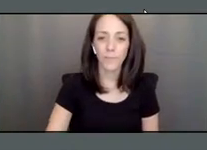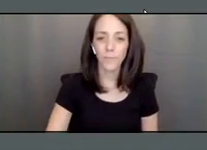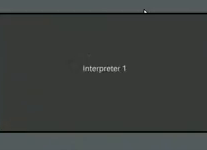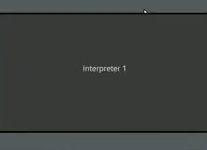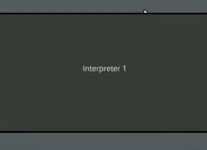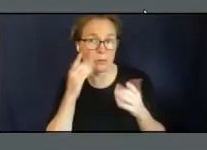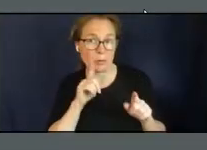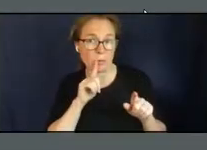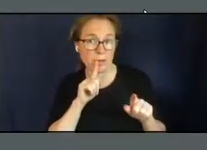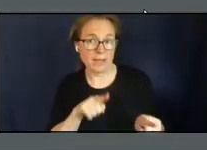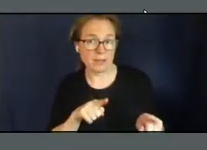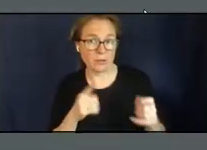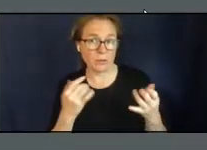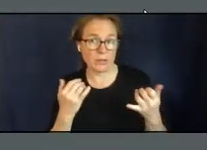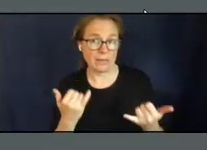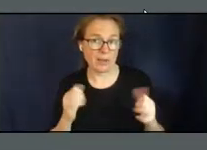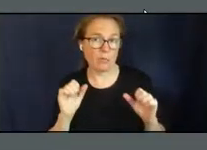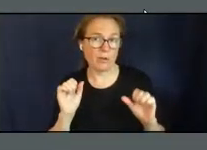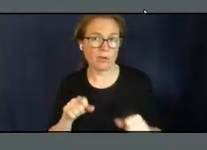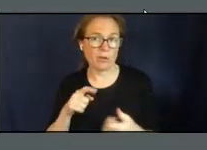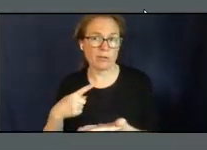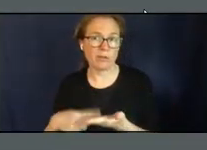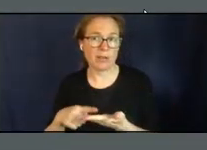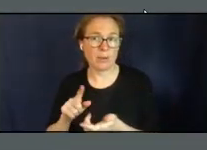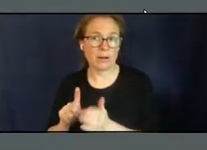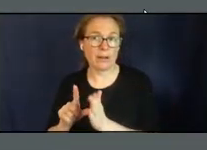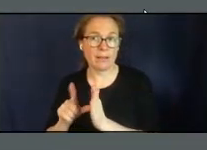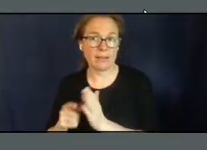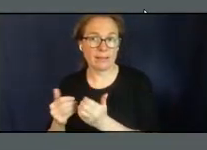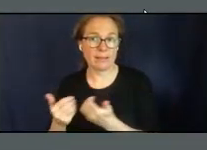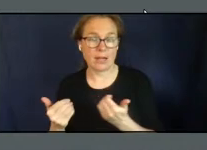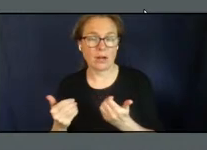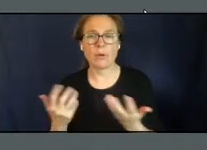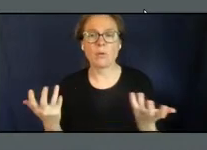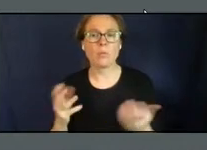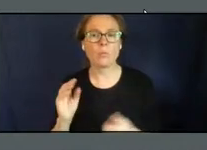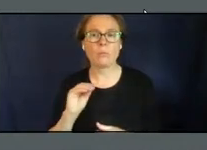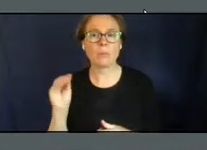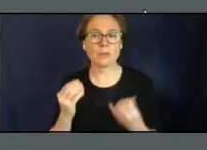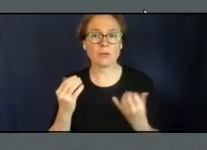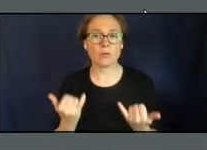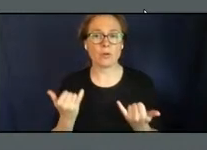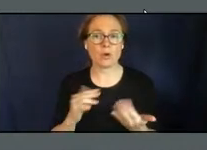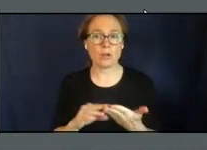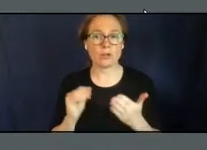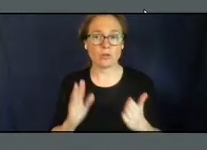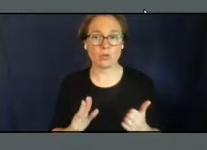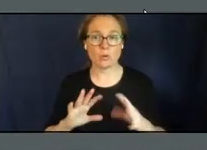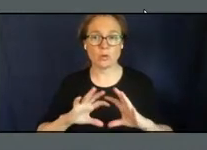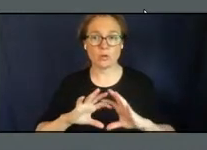we can take it offline, but what percentage of the current student population